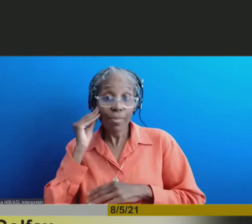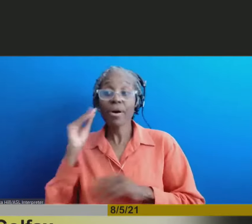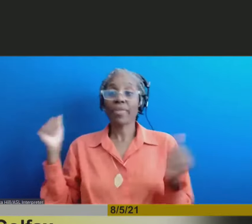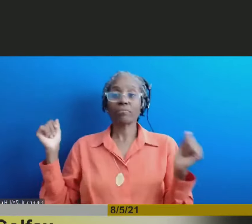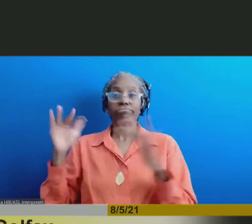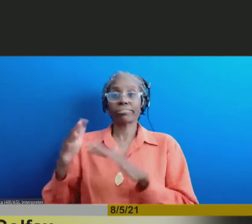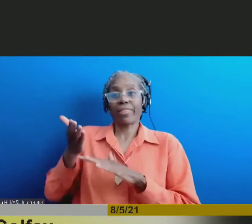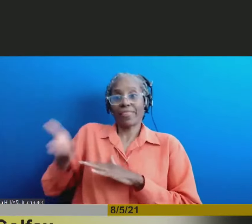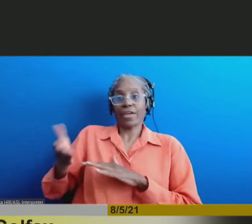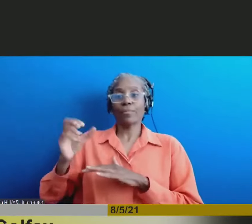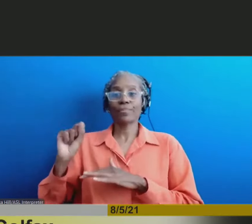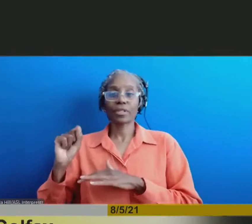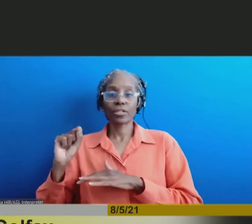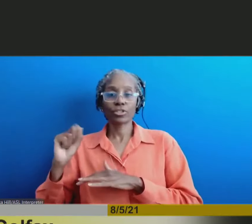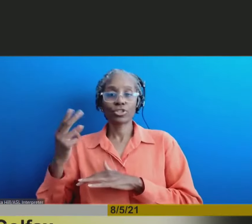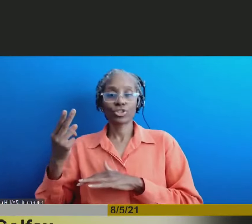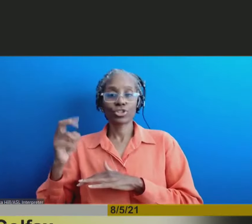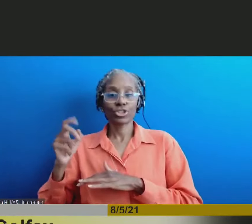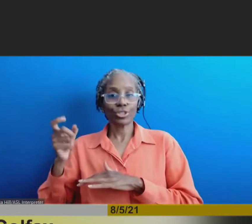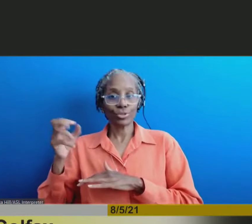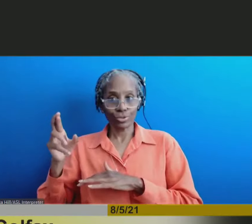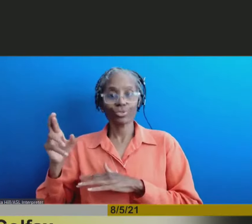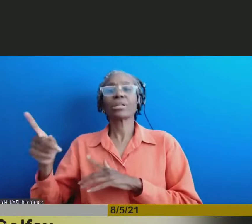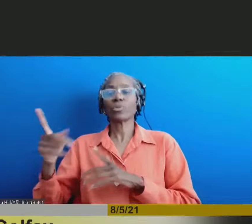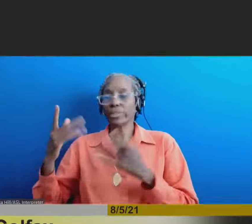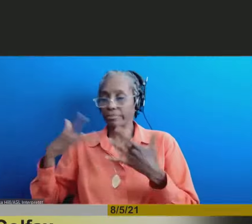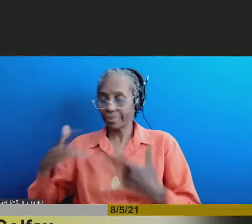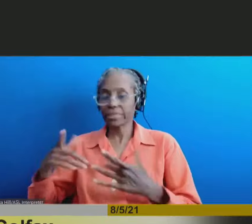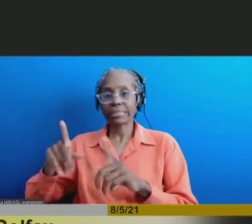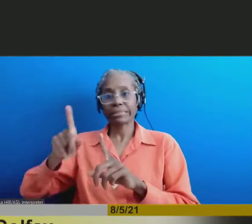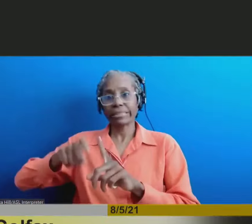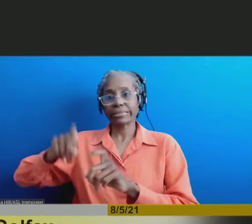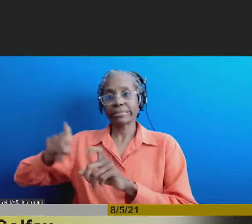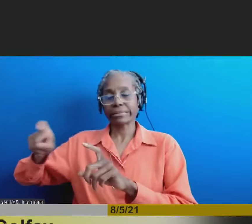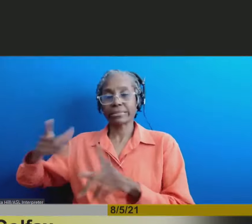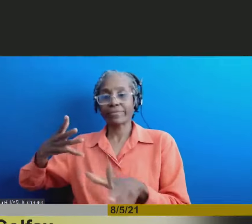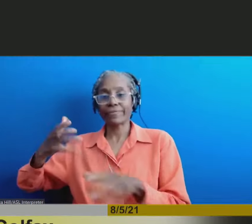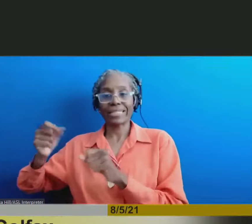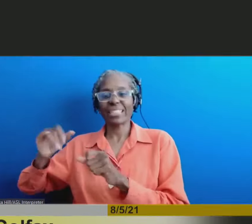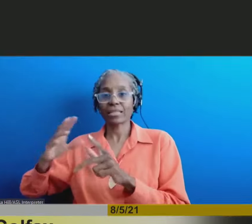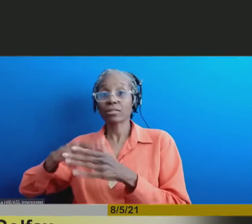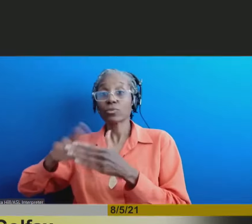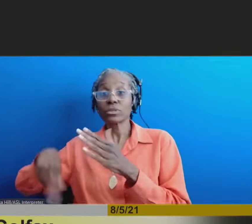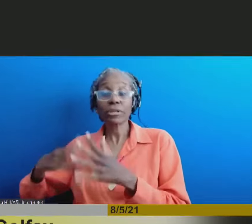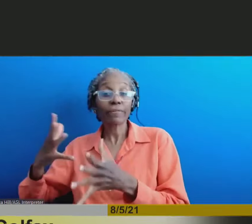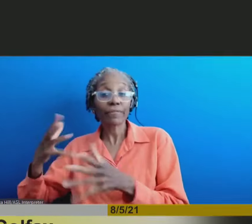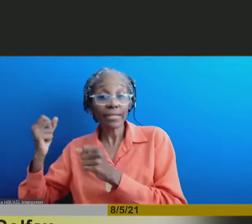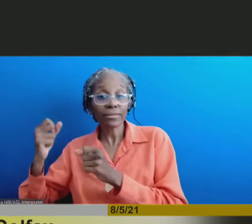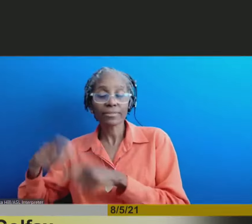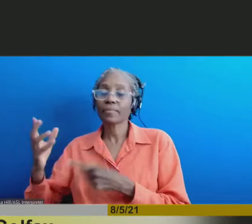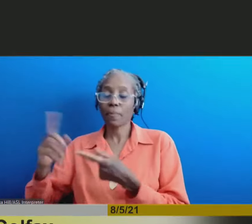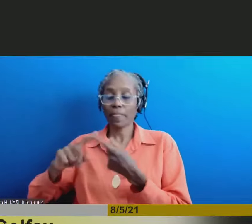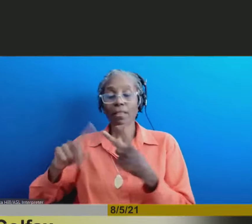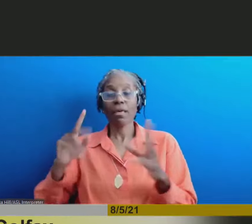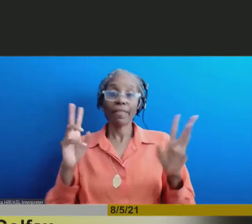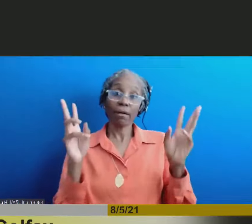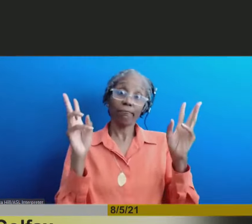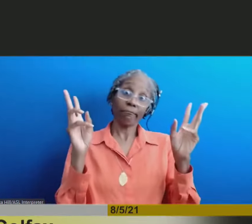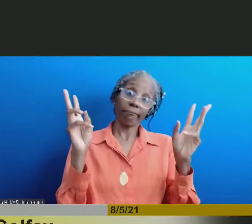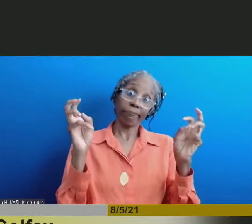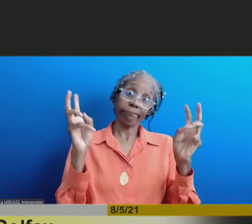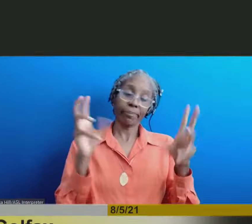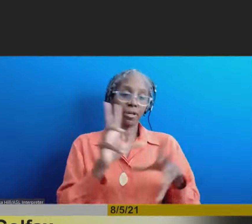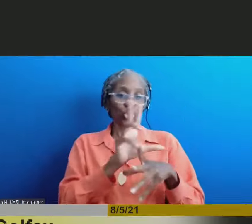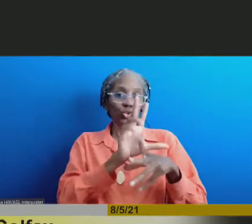sites. So you get that result very quickly. The traditional tests that